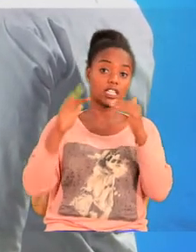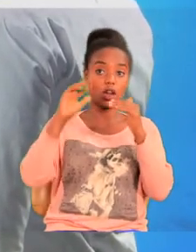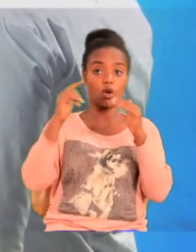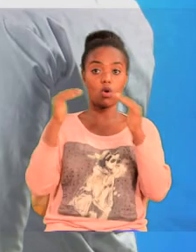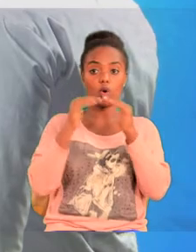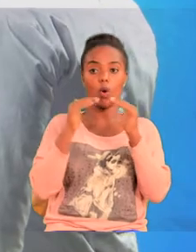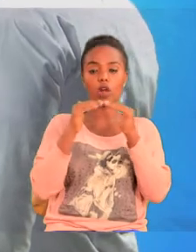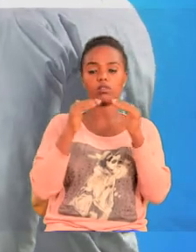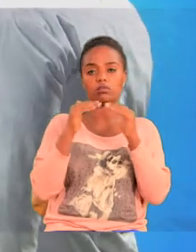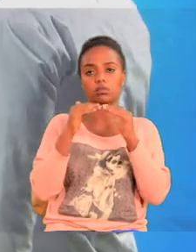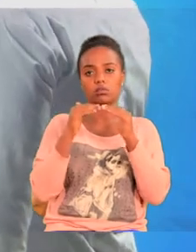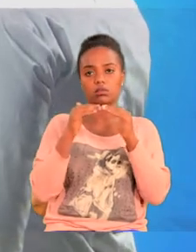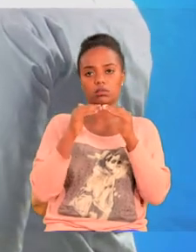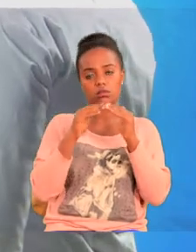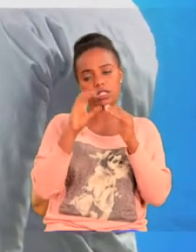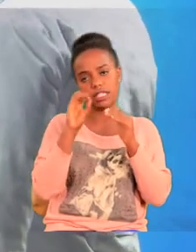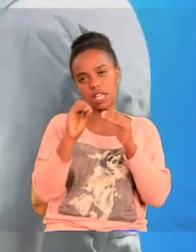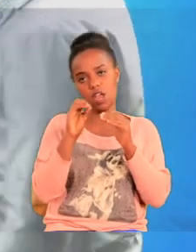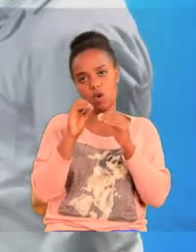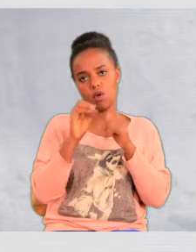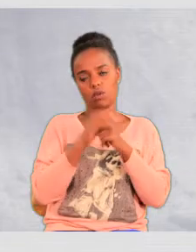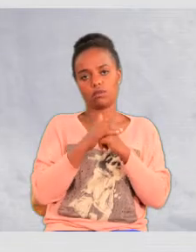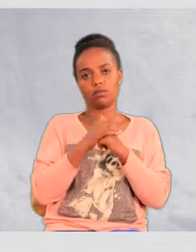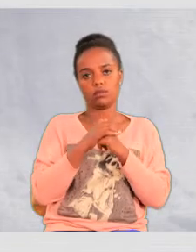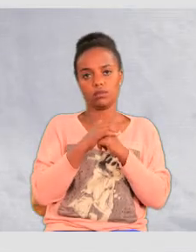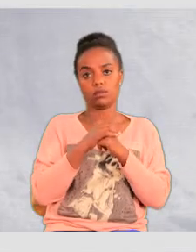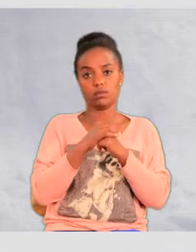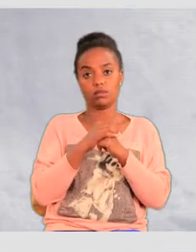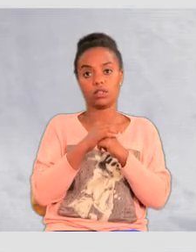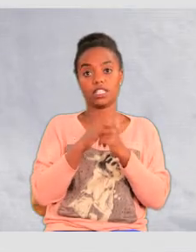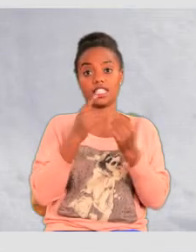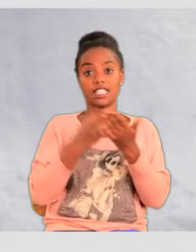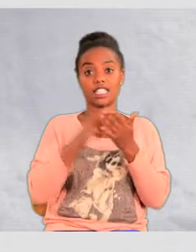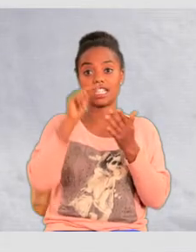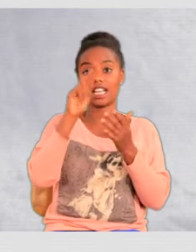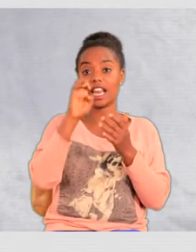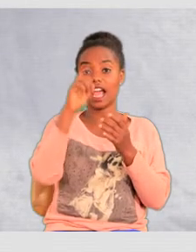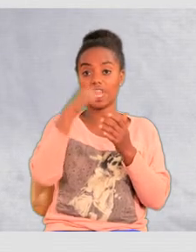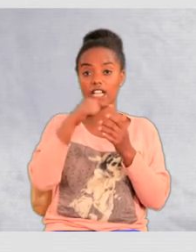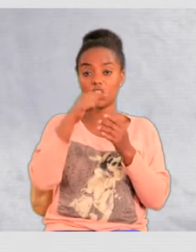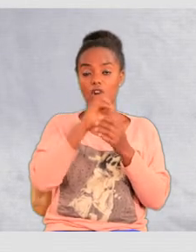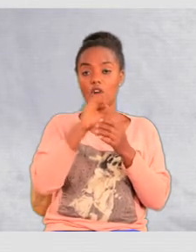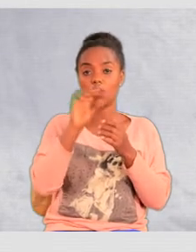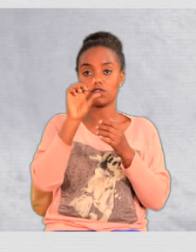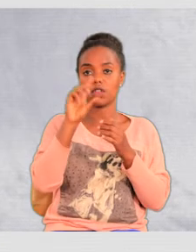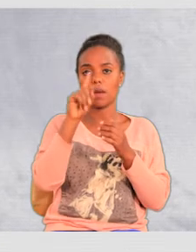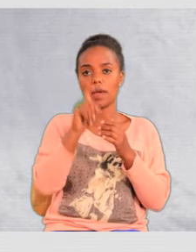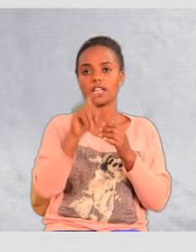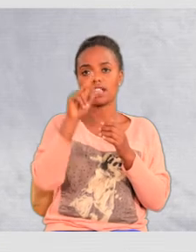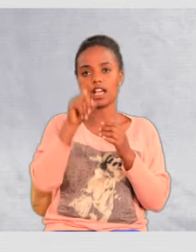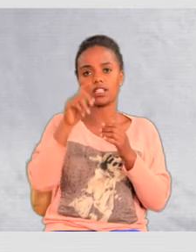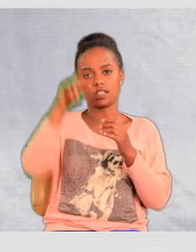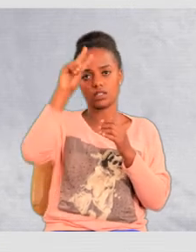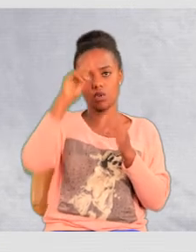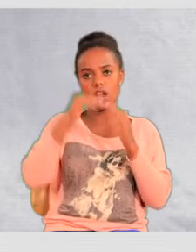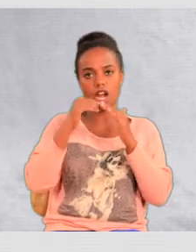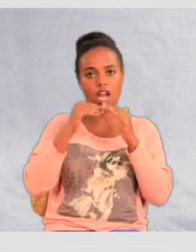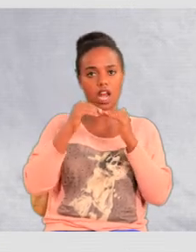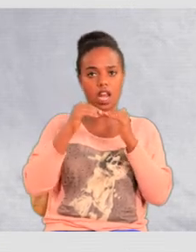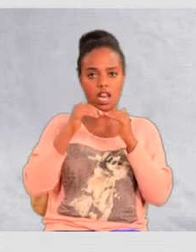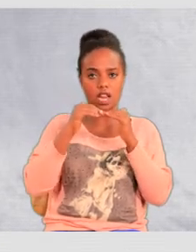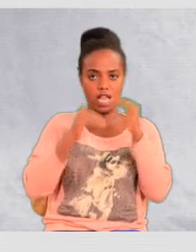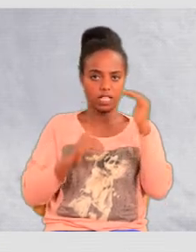to 0. So this is the negation of for some x, x squared less than 0.